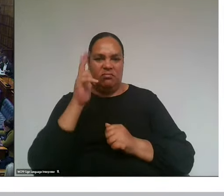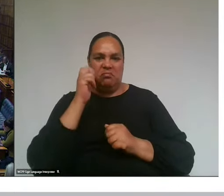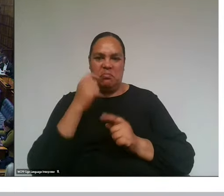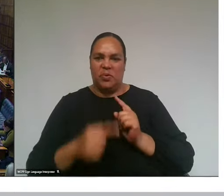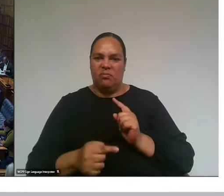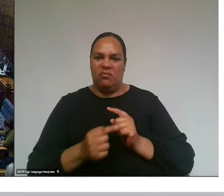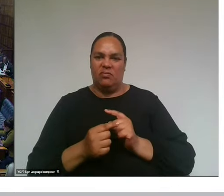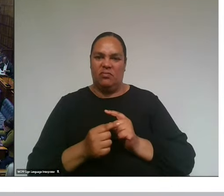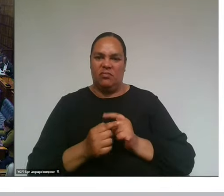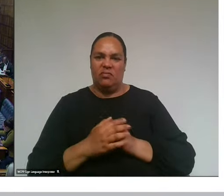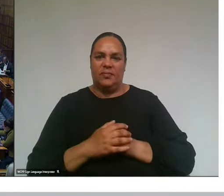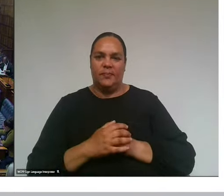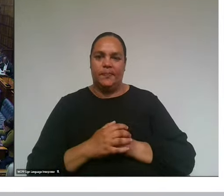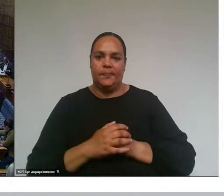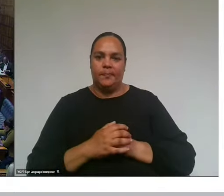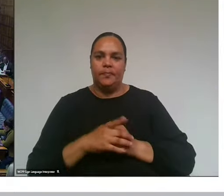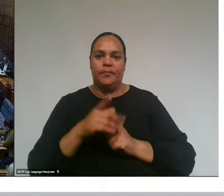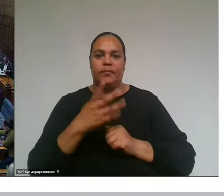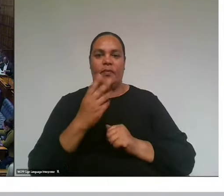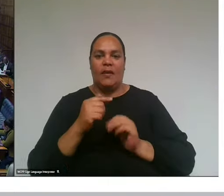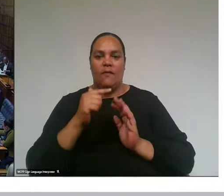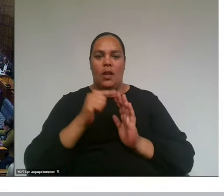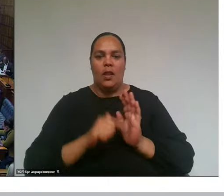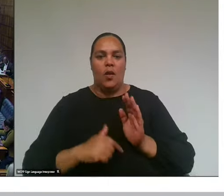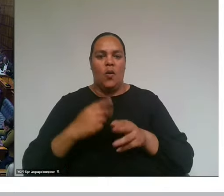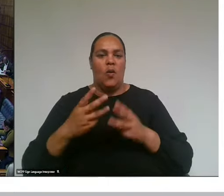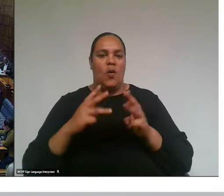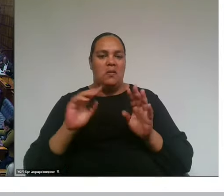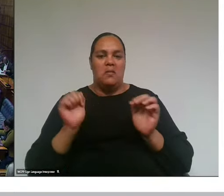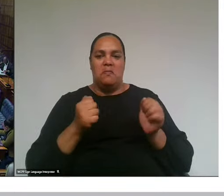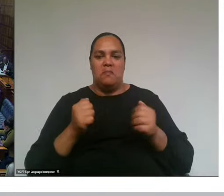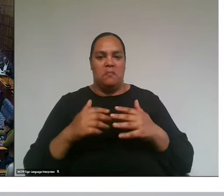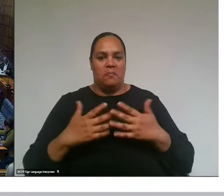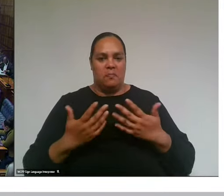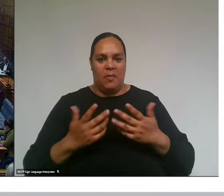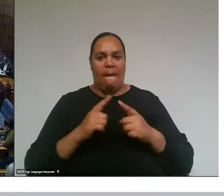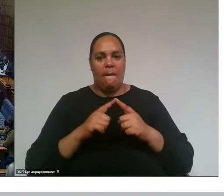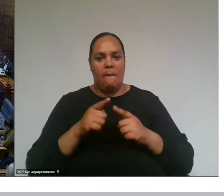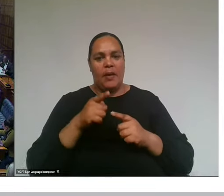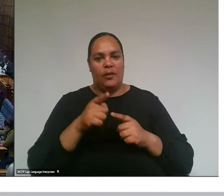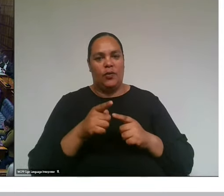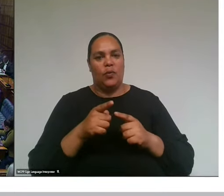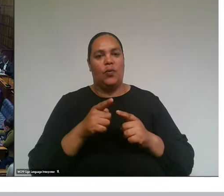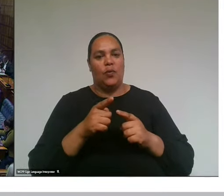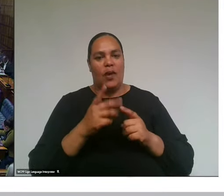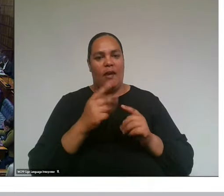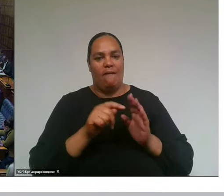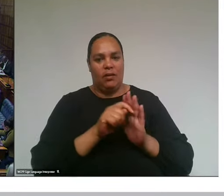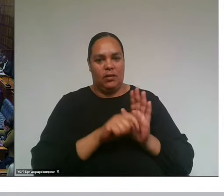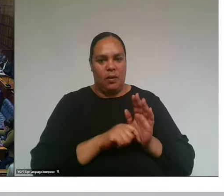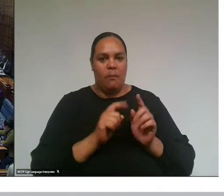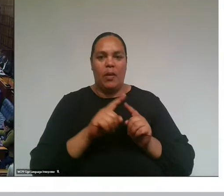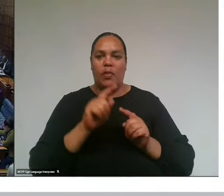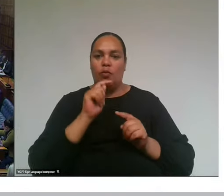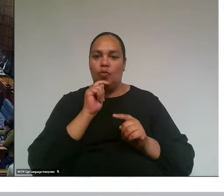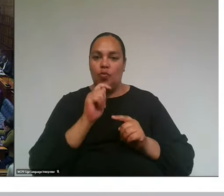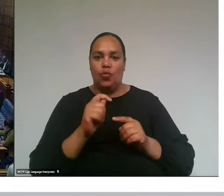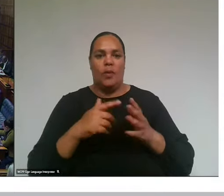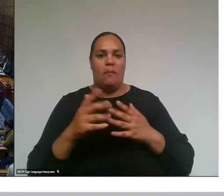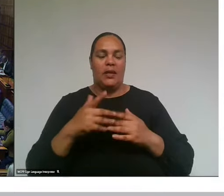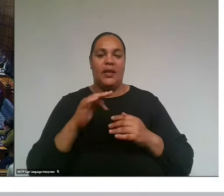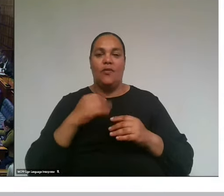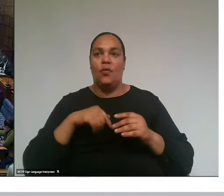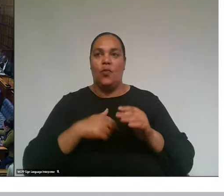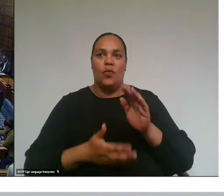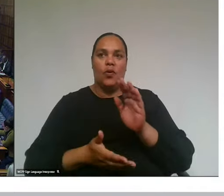one is has got the lowest unemployment in aggregate terms the truth of the matter if we go